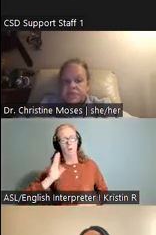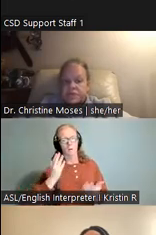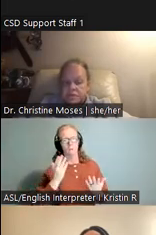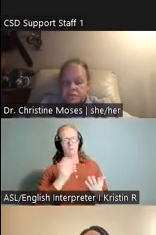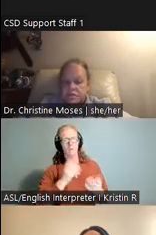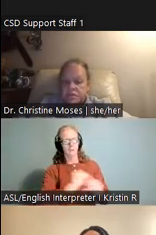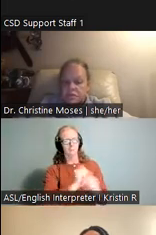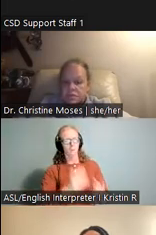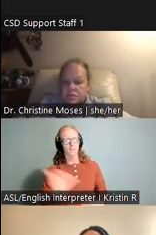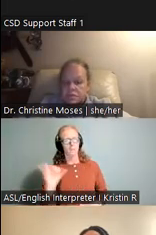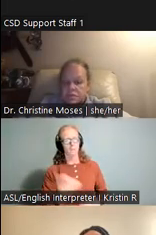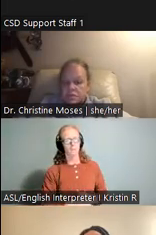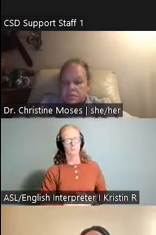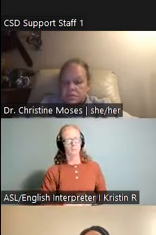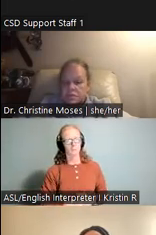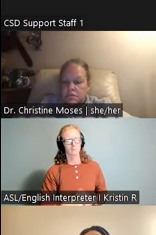employees.